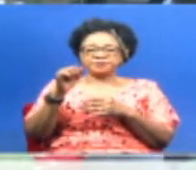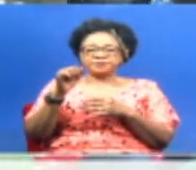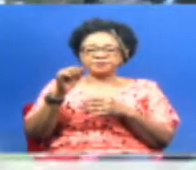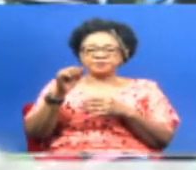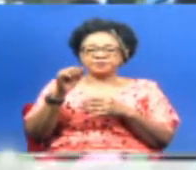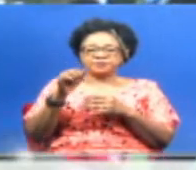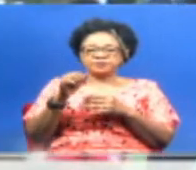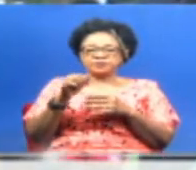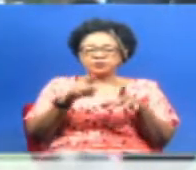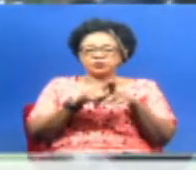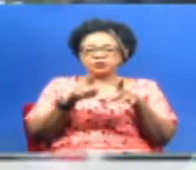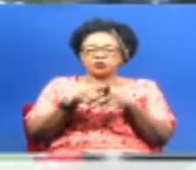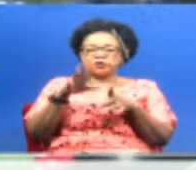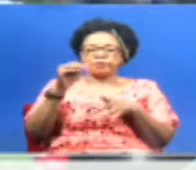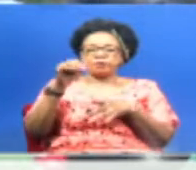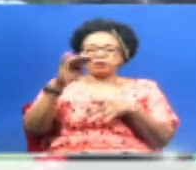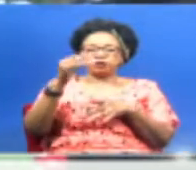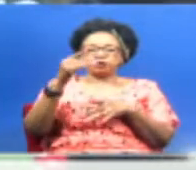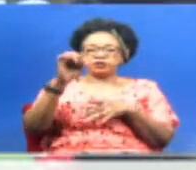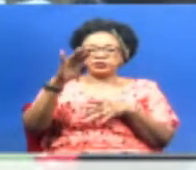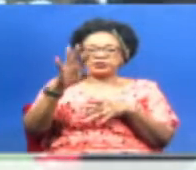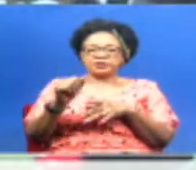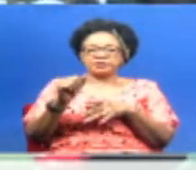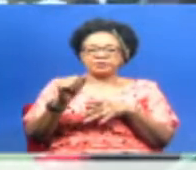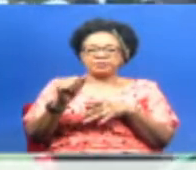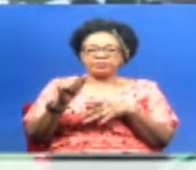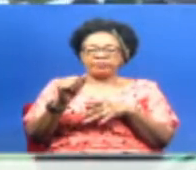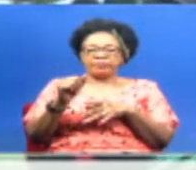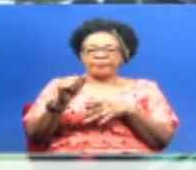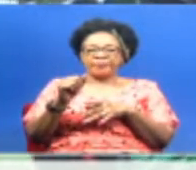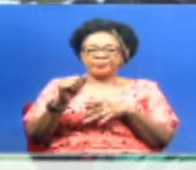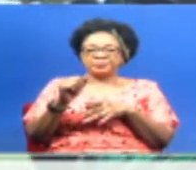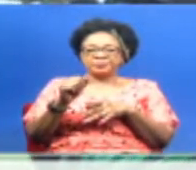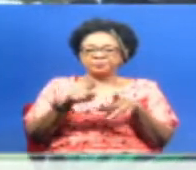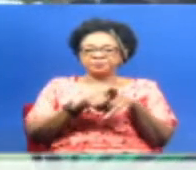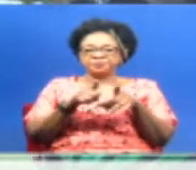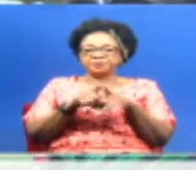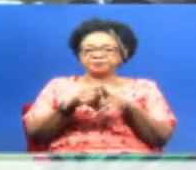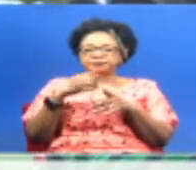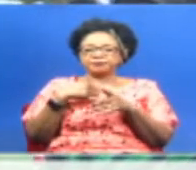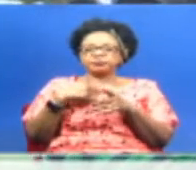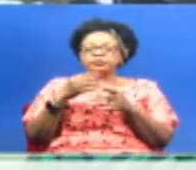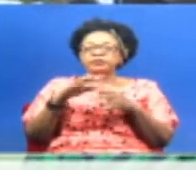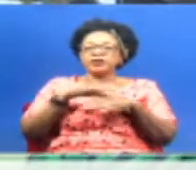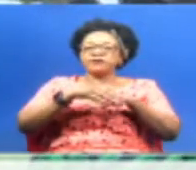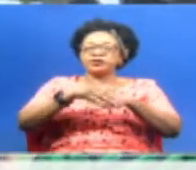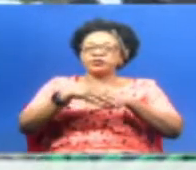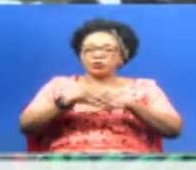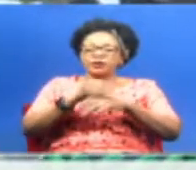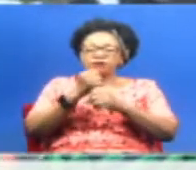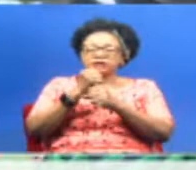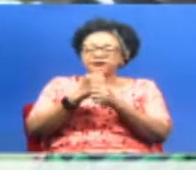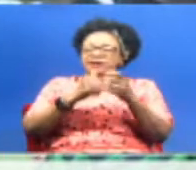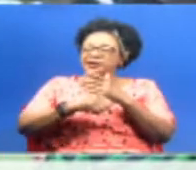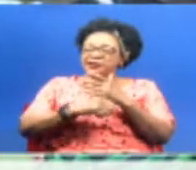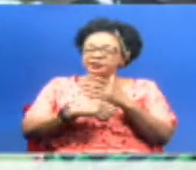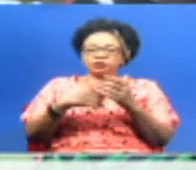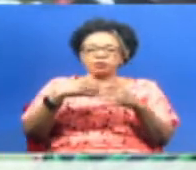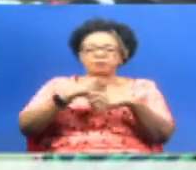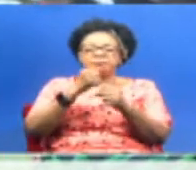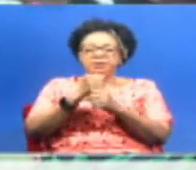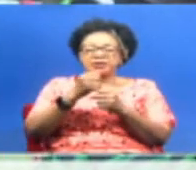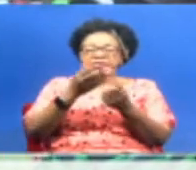there is Mshila, and the head coach Curtis, and our physios. They've worked really hard with these boys to get them to where they are